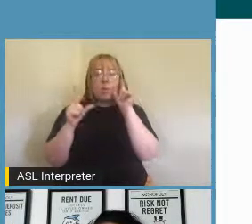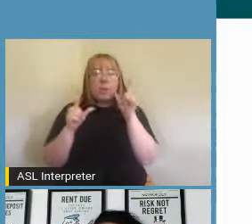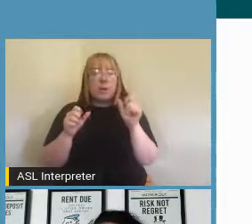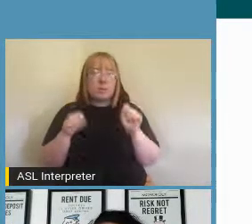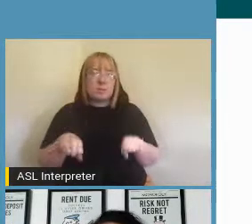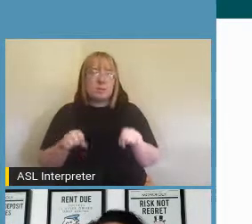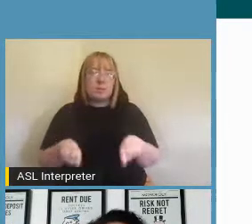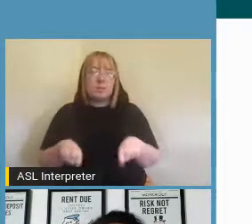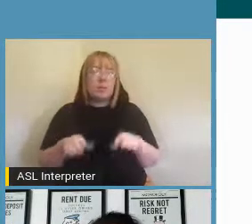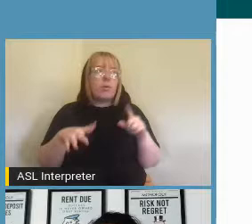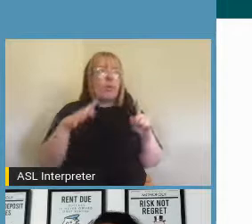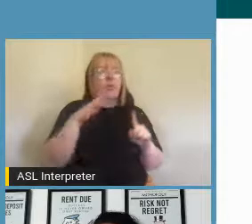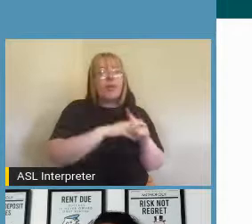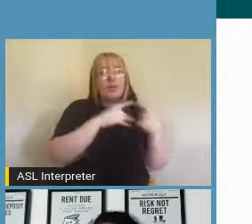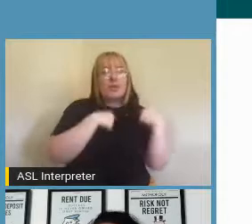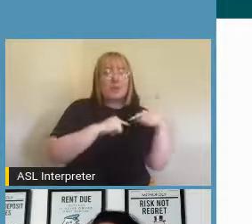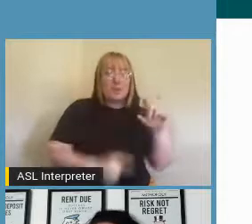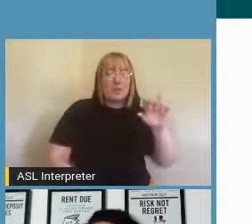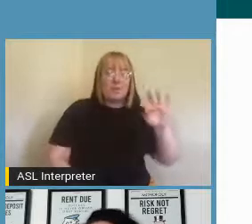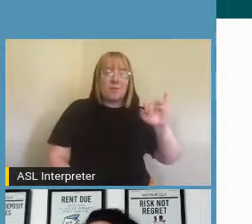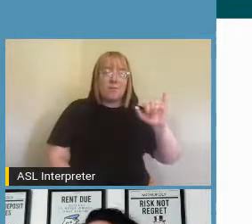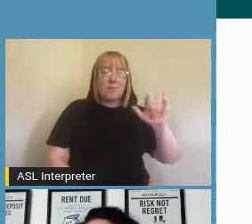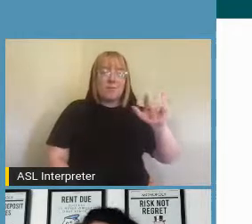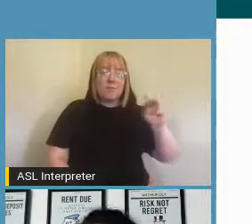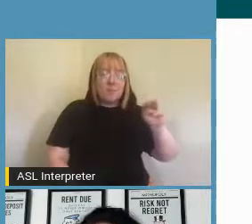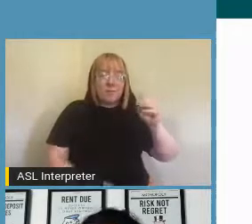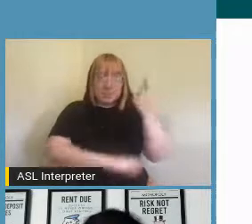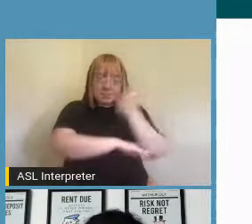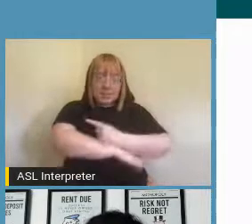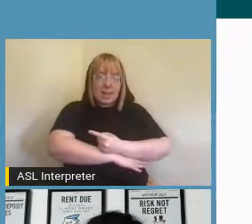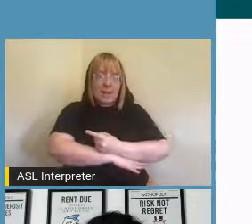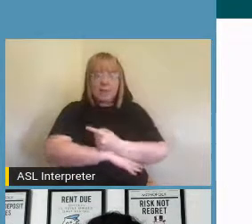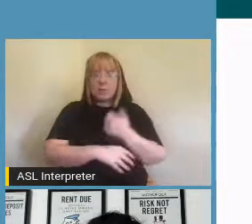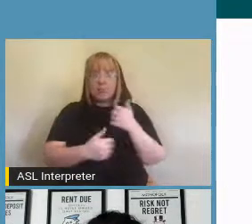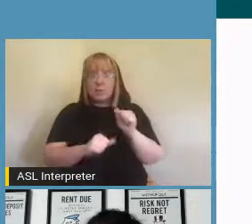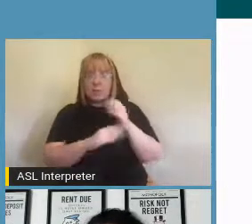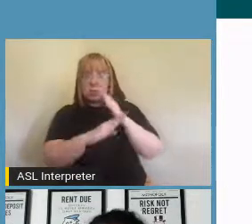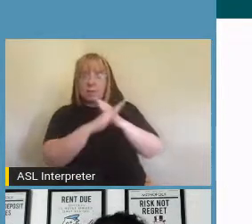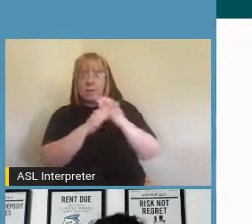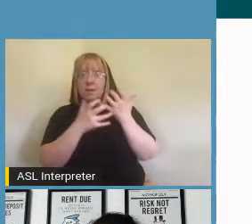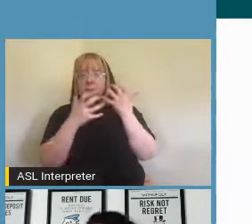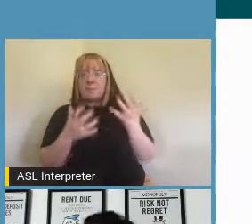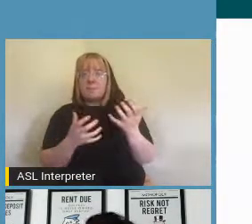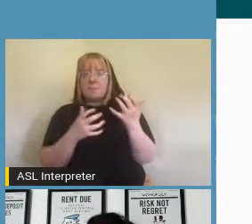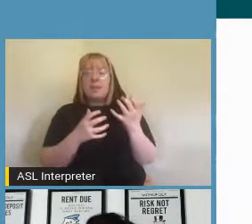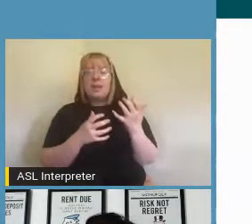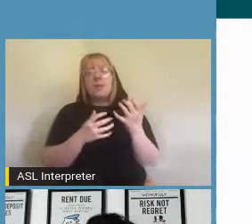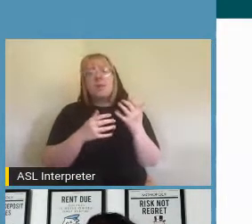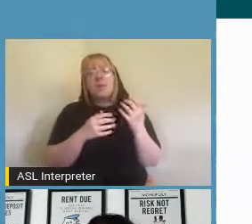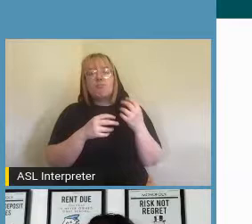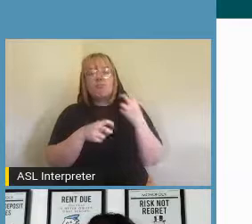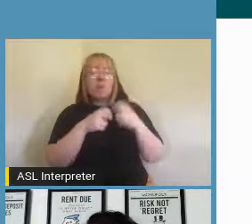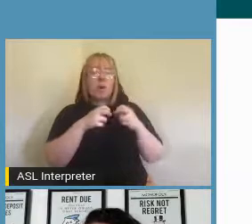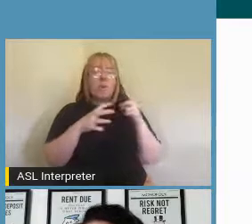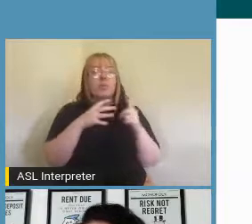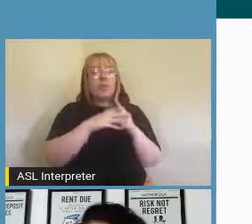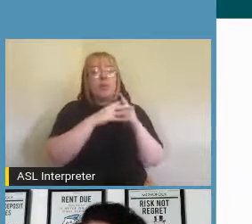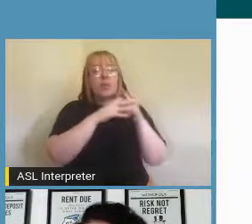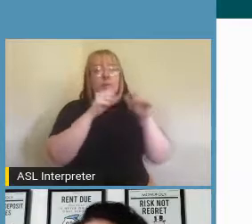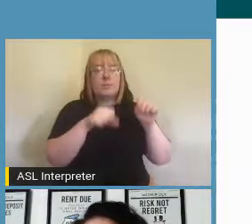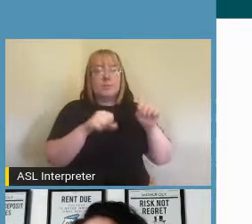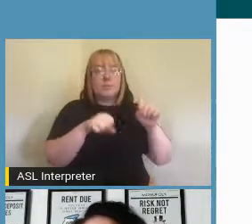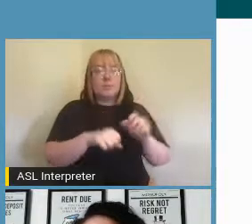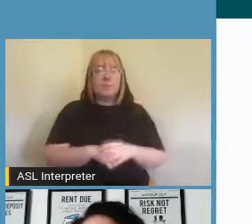day. Because what can happen is when this doesn't get communicated in this way and you capture all this great footage on